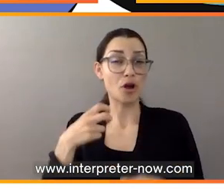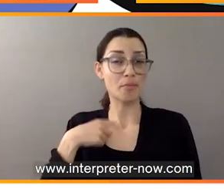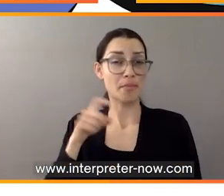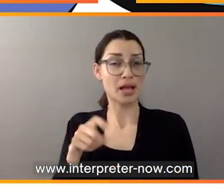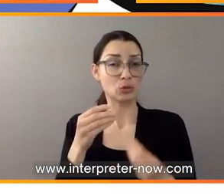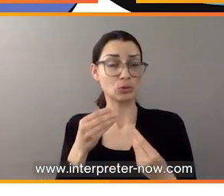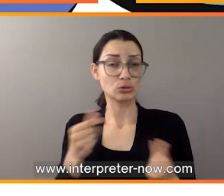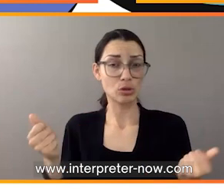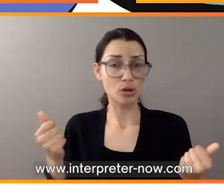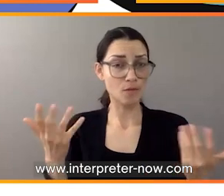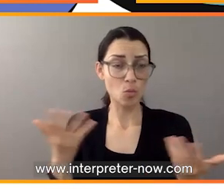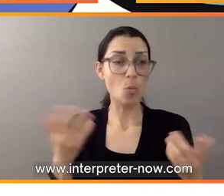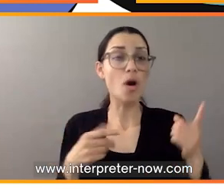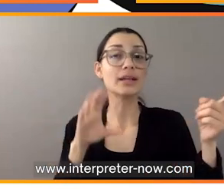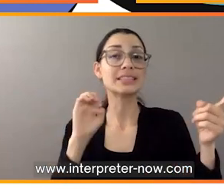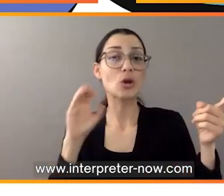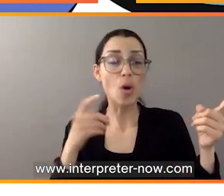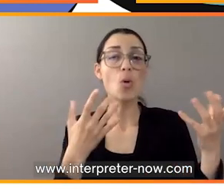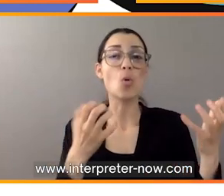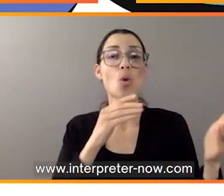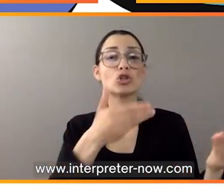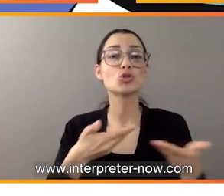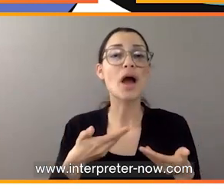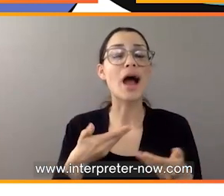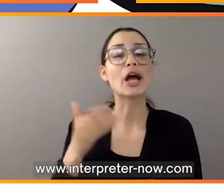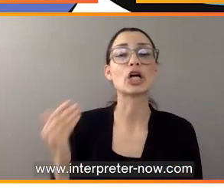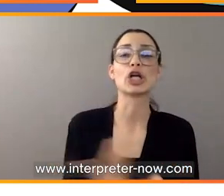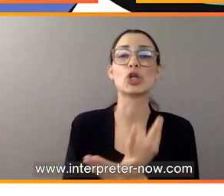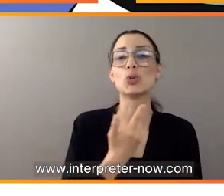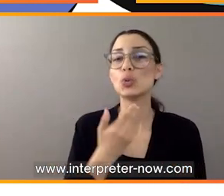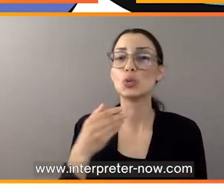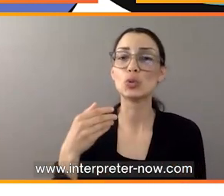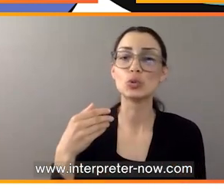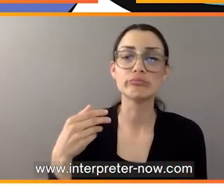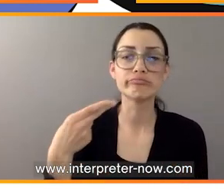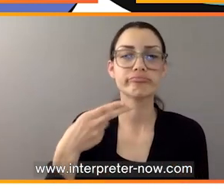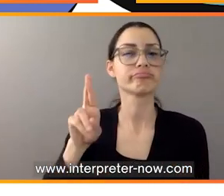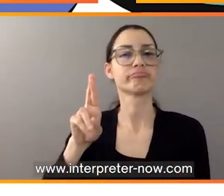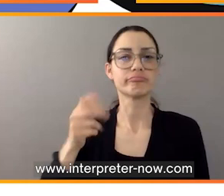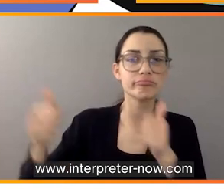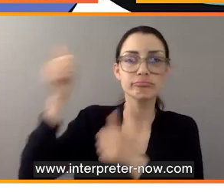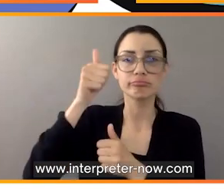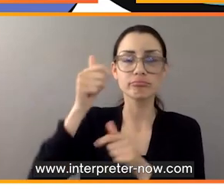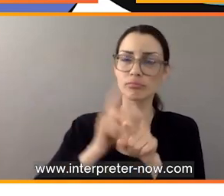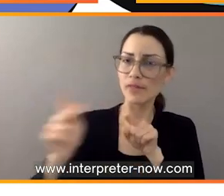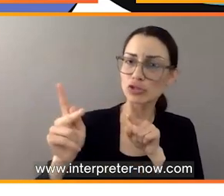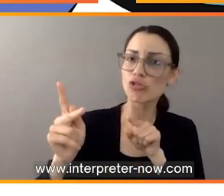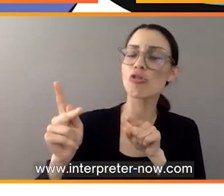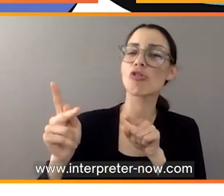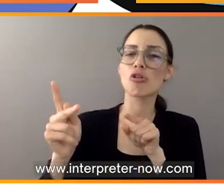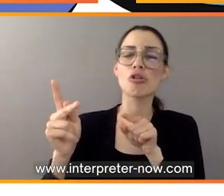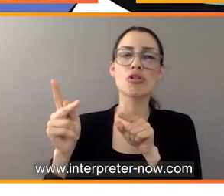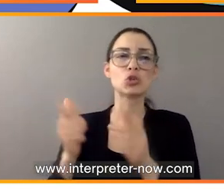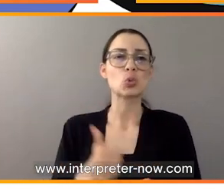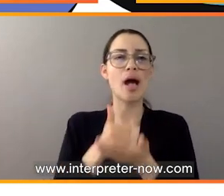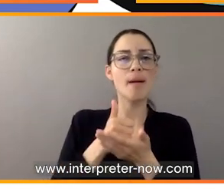help really professionalize and build capability of the leaders. So think about Red Bull. You